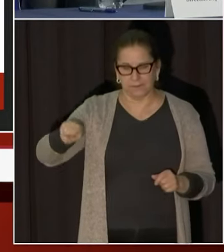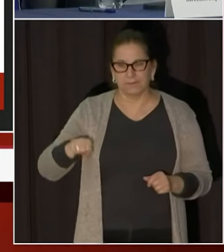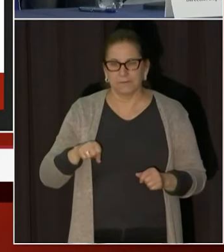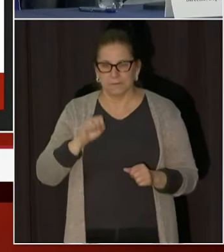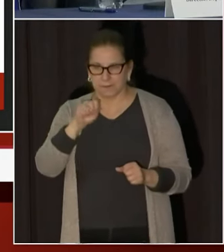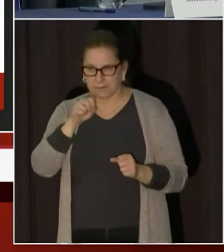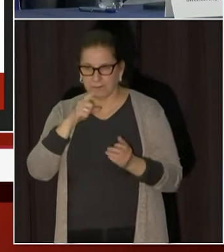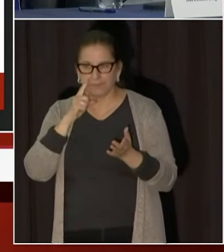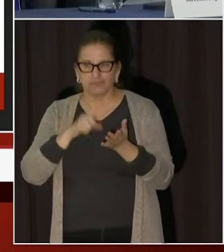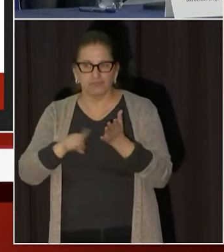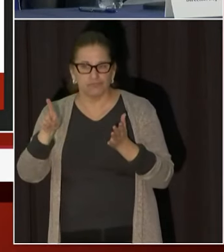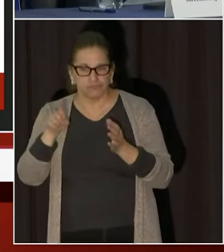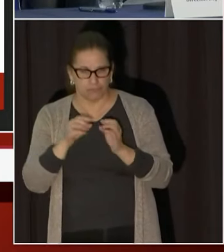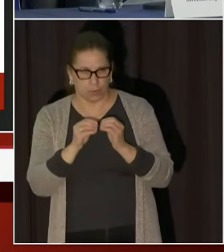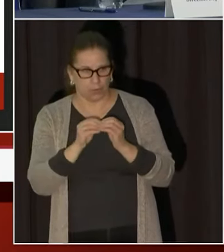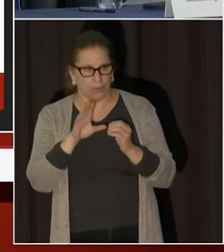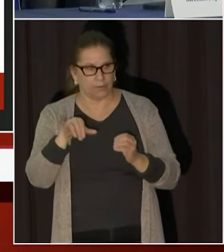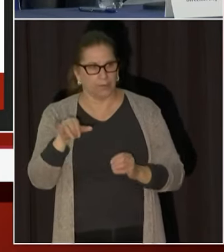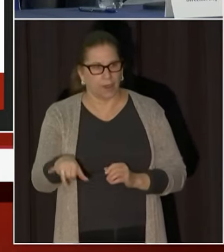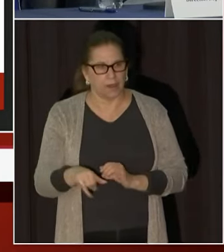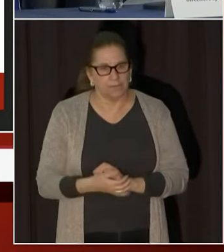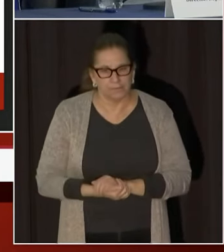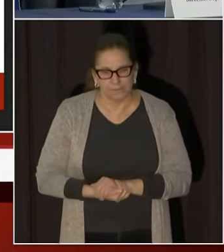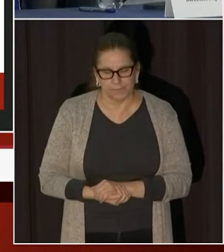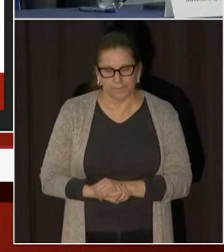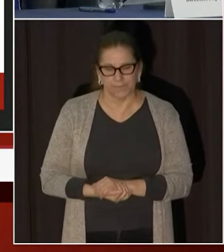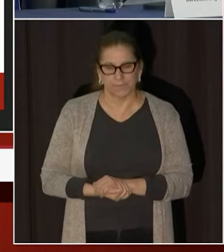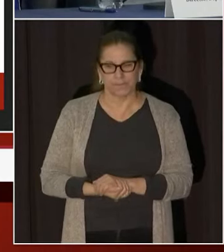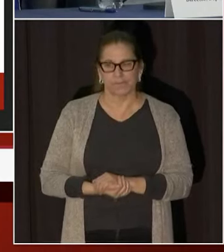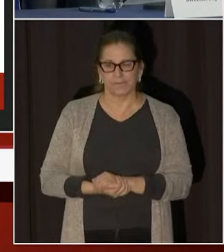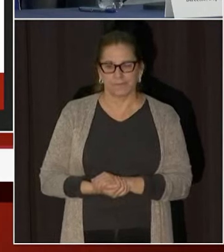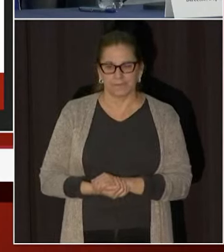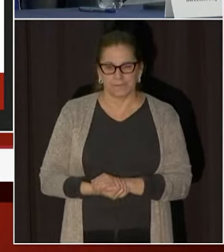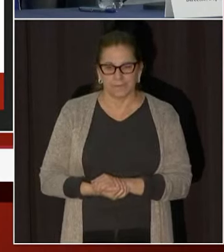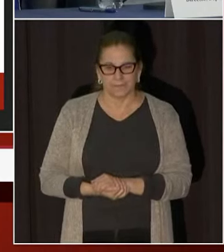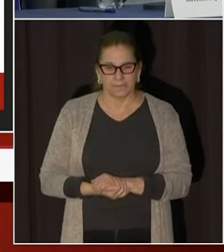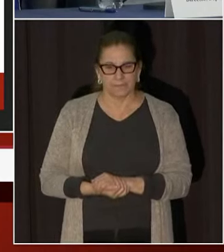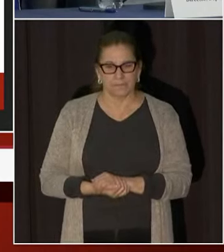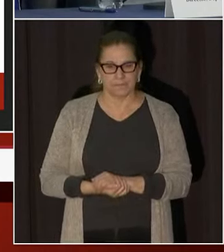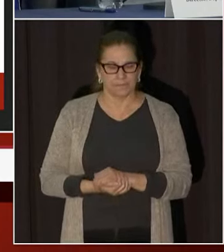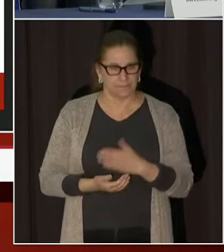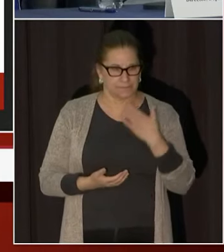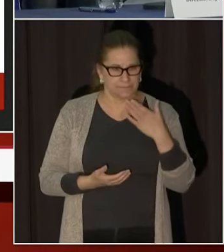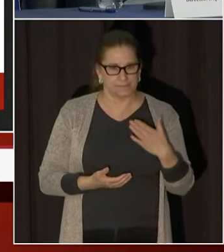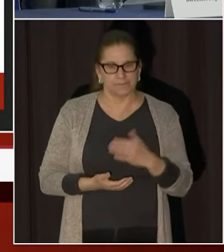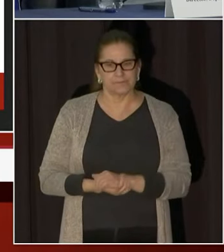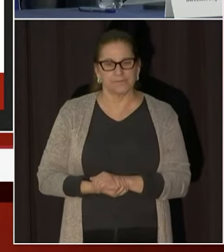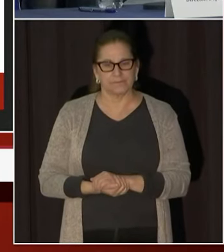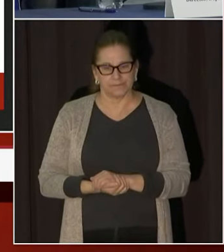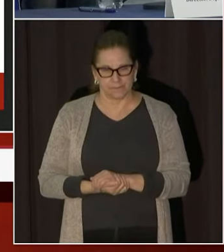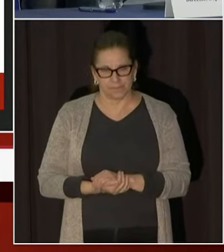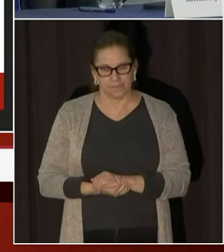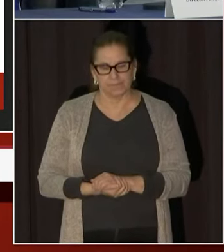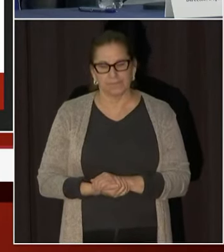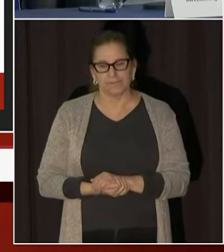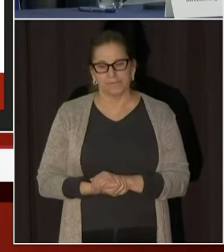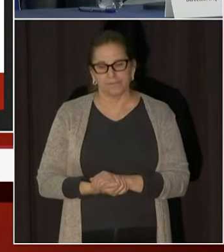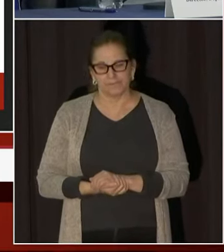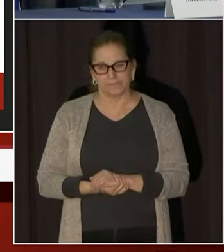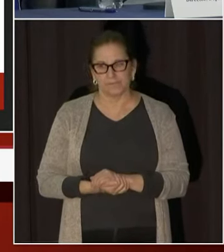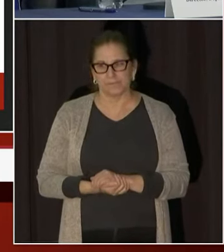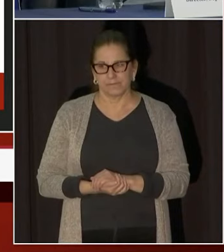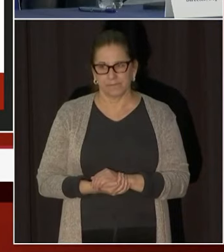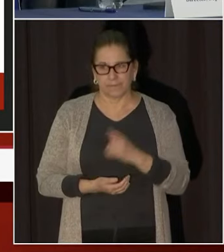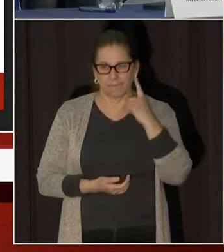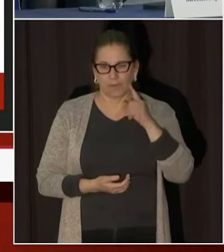And then can I ask about long-term care facilities? You've given this great graph. We appreciate breakdown by hospitals for COVID patients. You've only